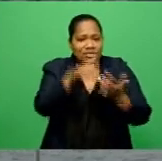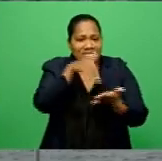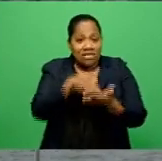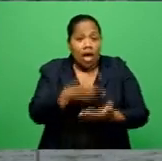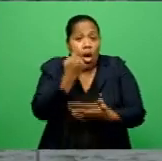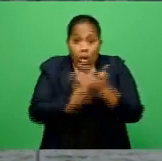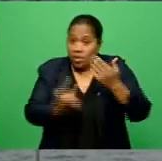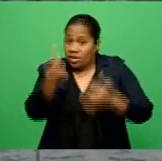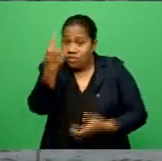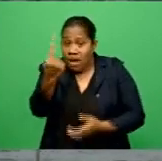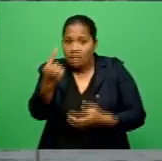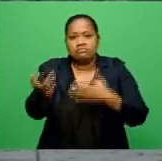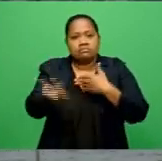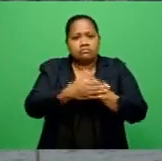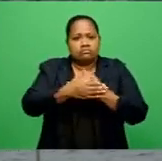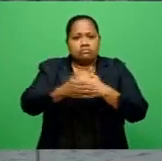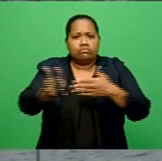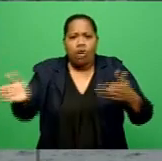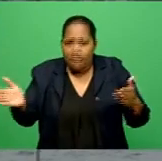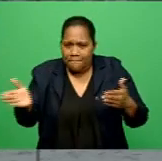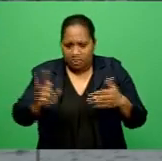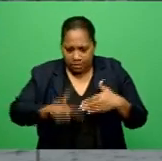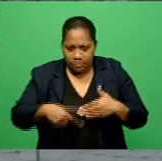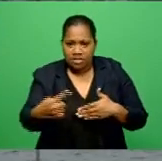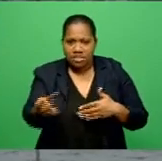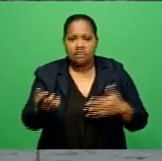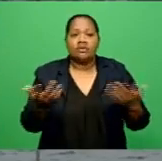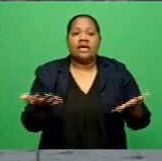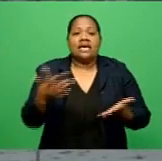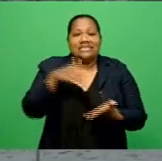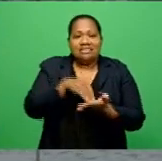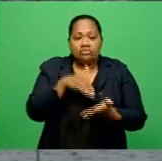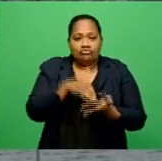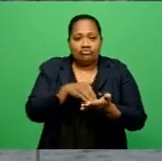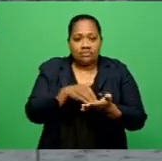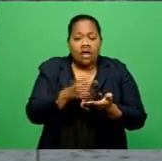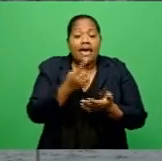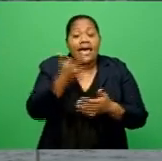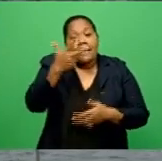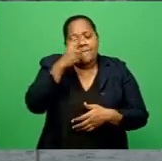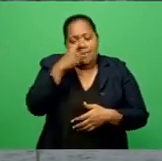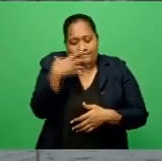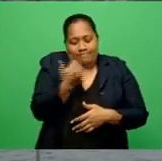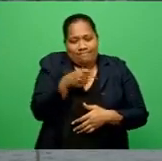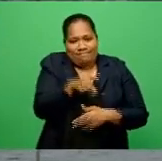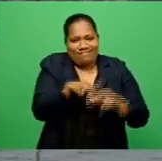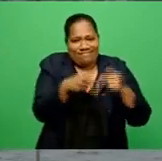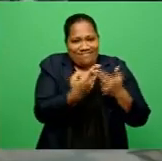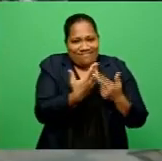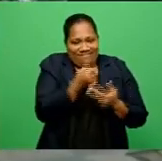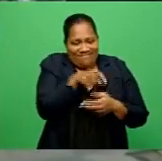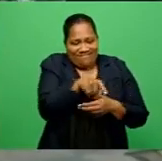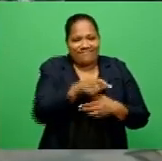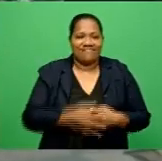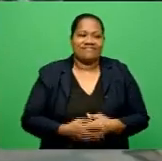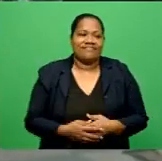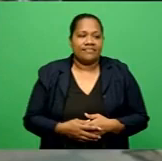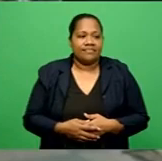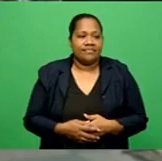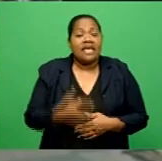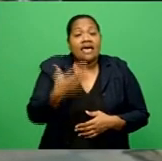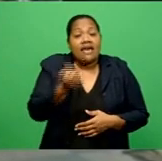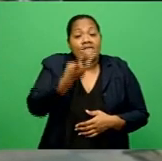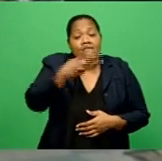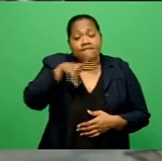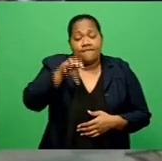center remains open in the Central Division, housing 8 evacuees. Caroline Tavi has more. There are